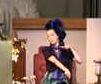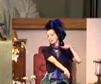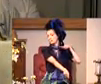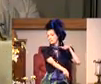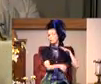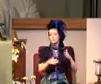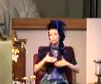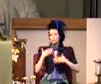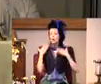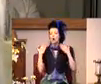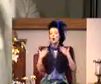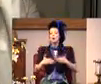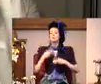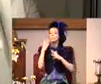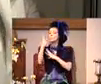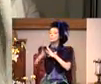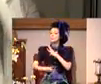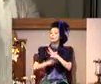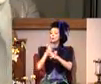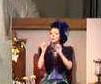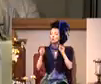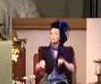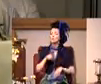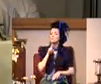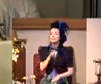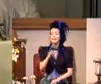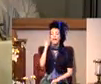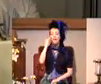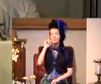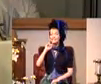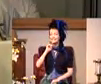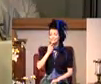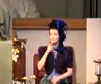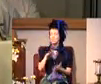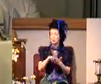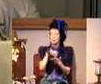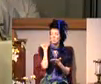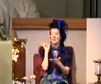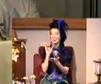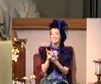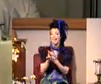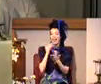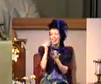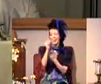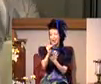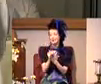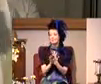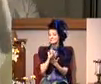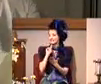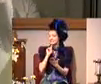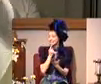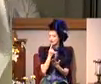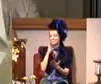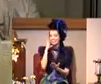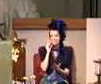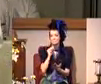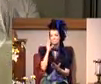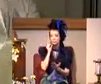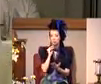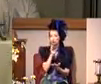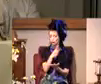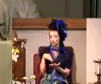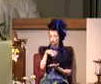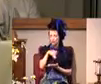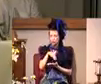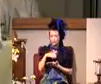What a joyous world it would be if we could seriously learn that lesson this morning. If we could seriously experience resurrection